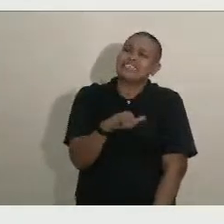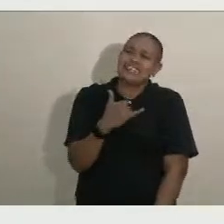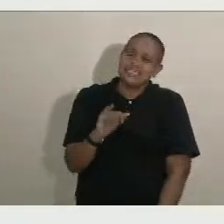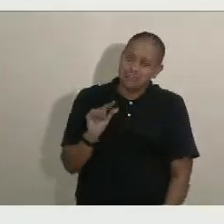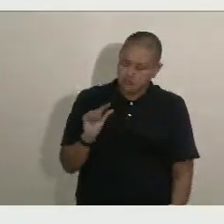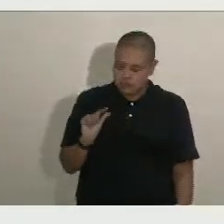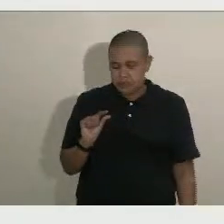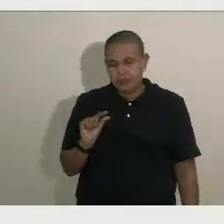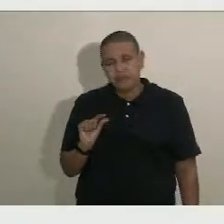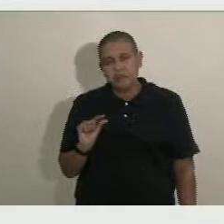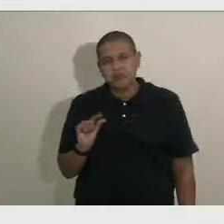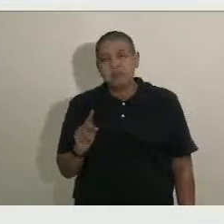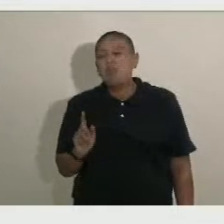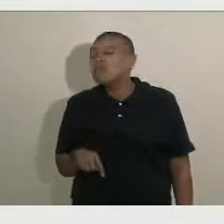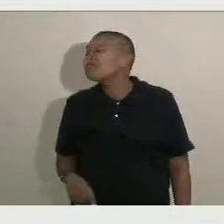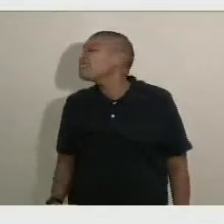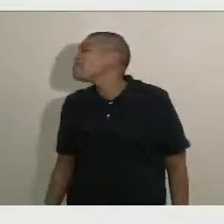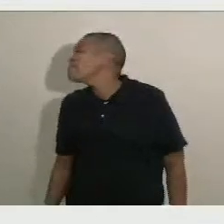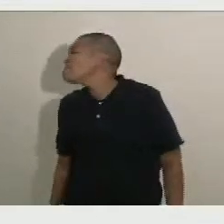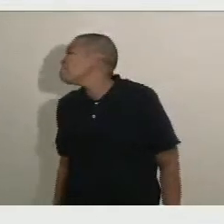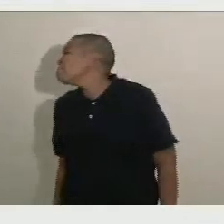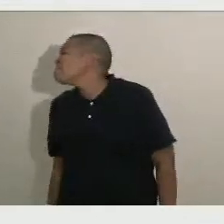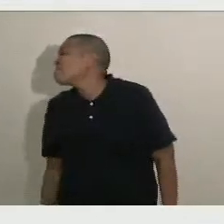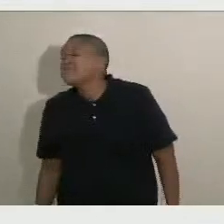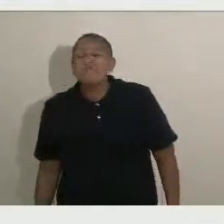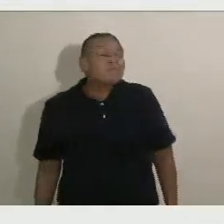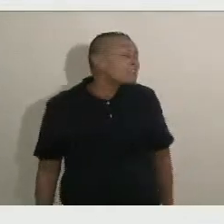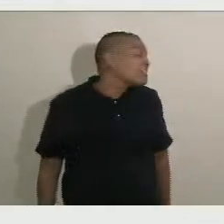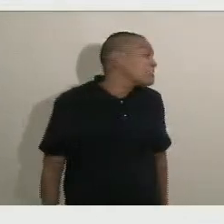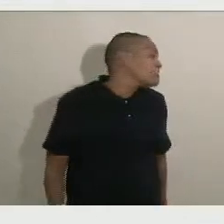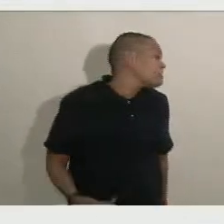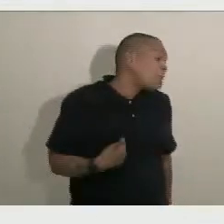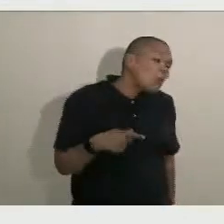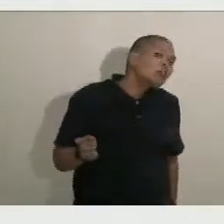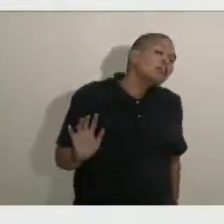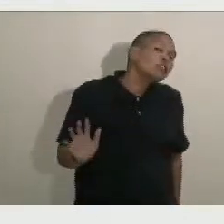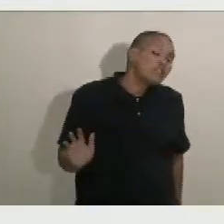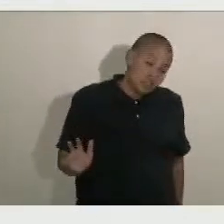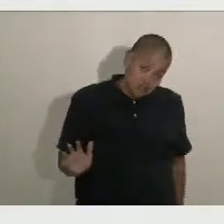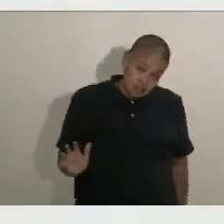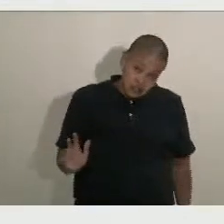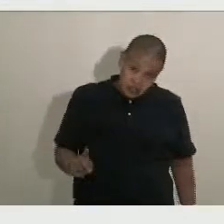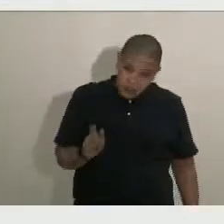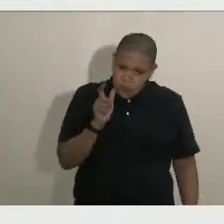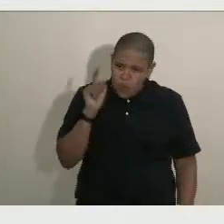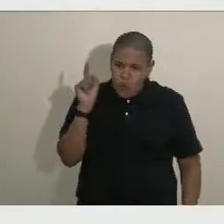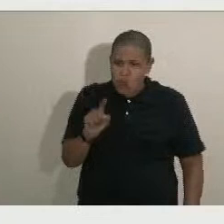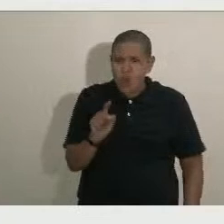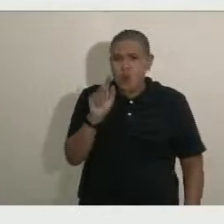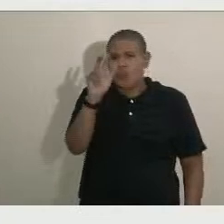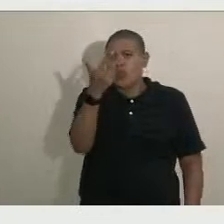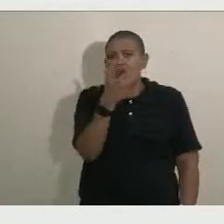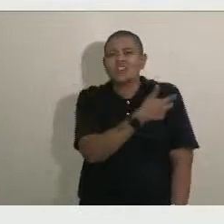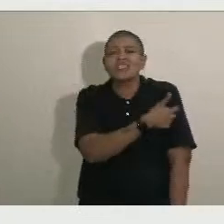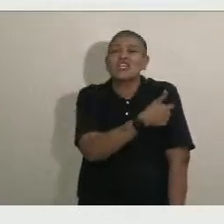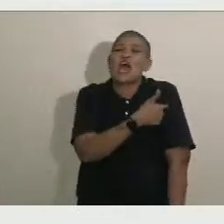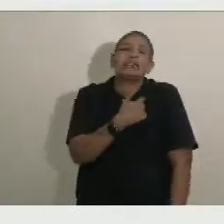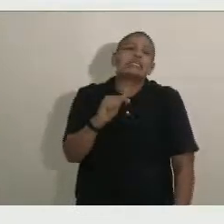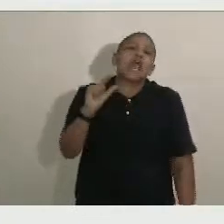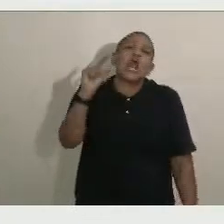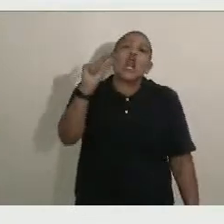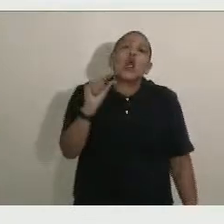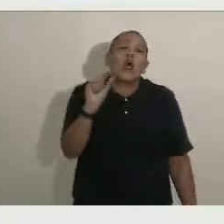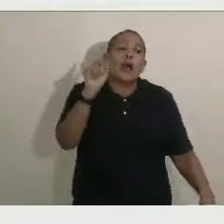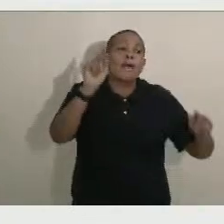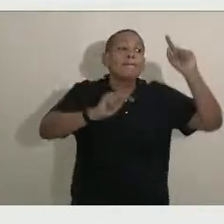low. And the number of persons coming to get their booster vaccinations are also quite low. We're still at 25% of